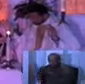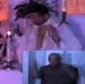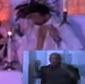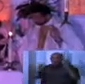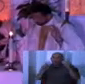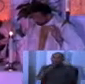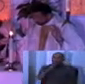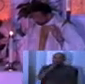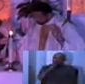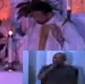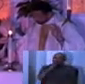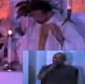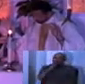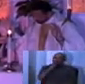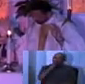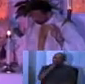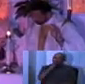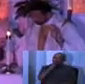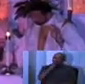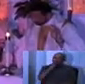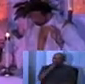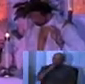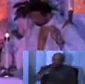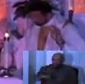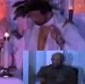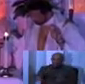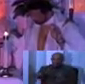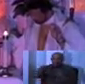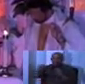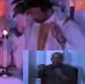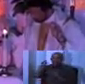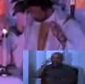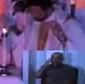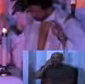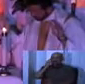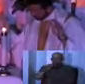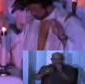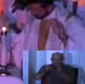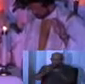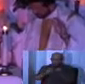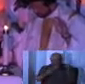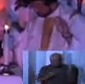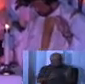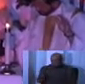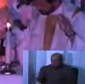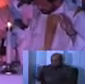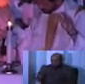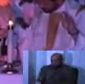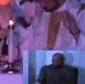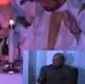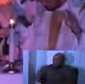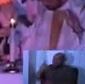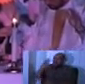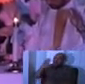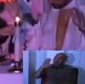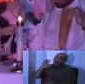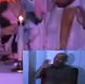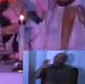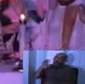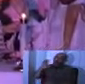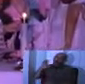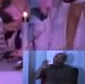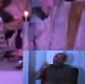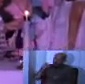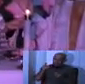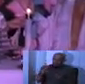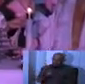who suffer. And as we taste the promise of the feast you prepare for us in your kingdom, may we